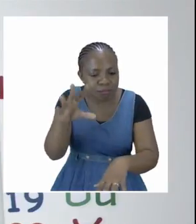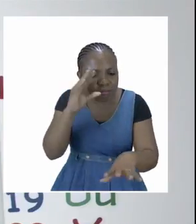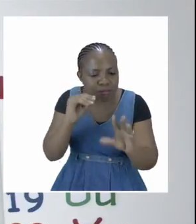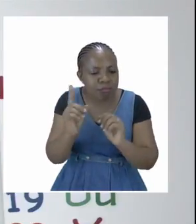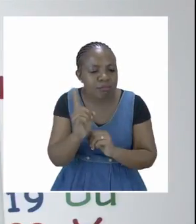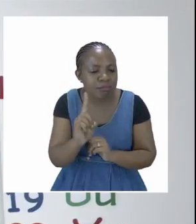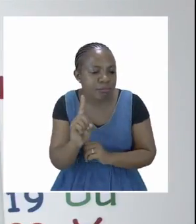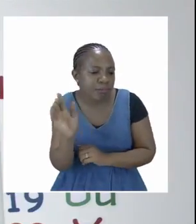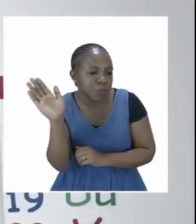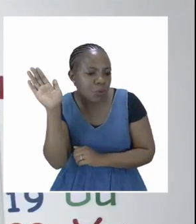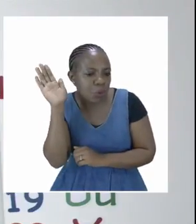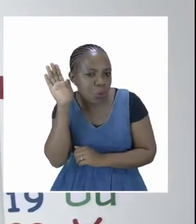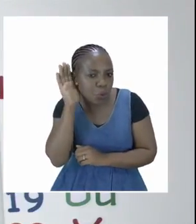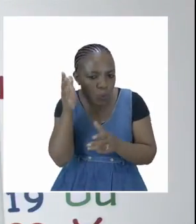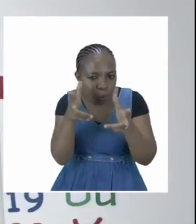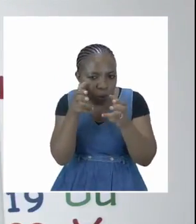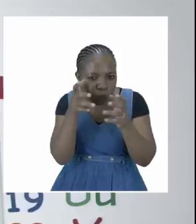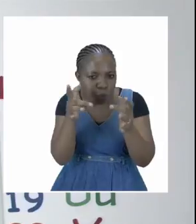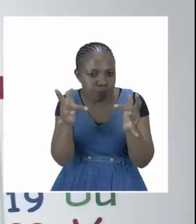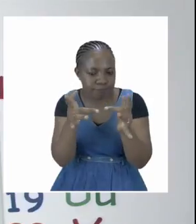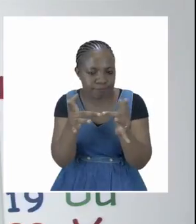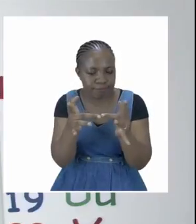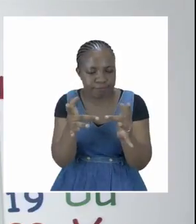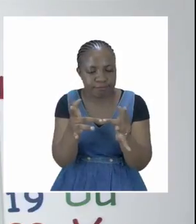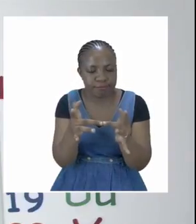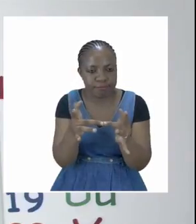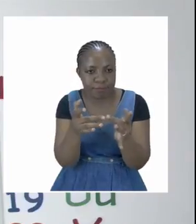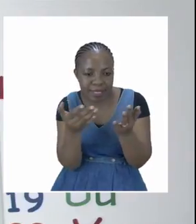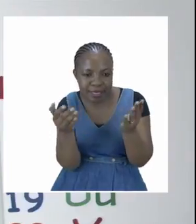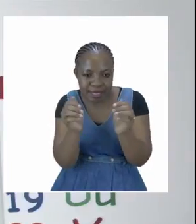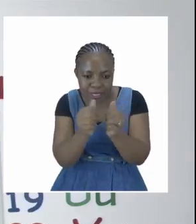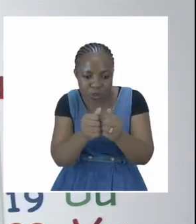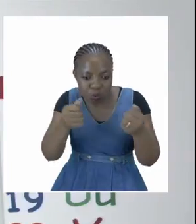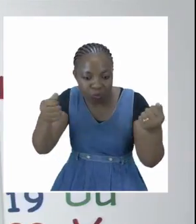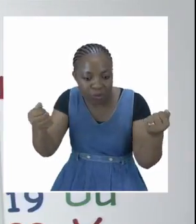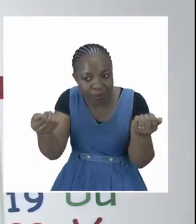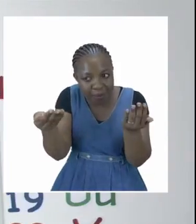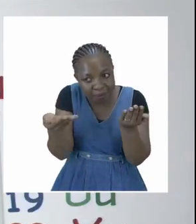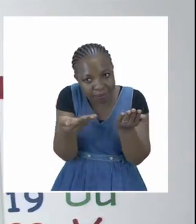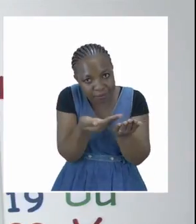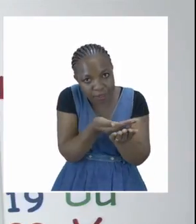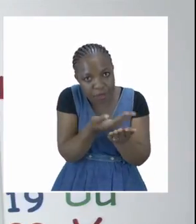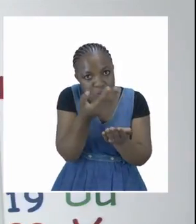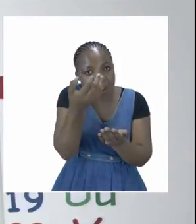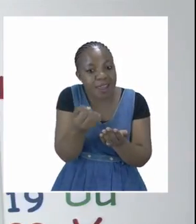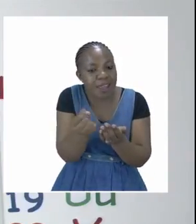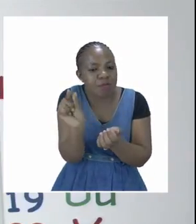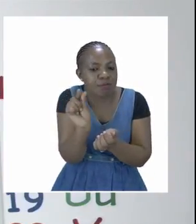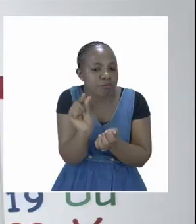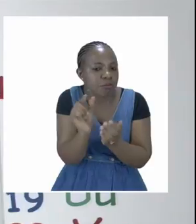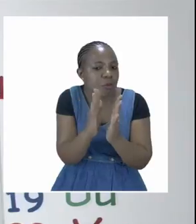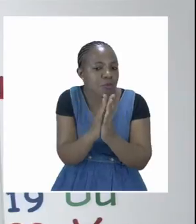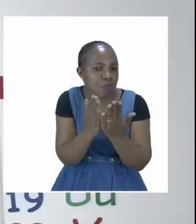or watching online. Inside the newspapers, there is an insert of the lesson